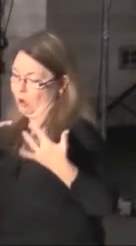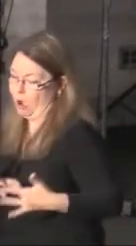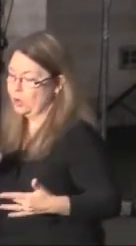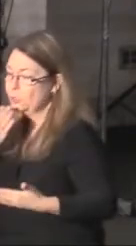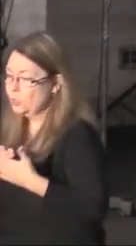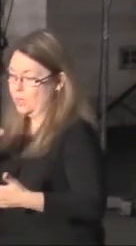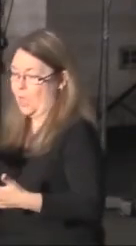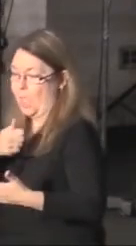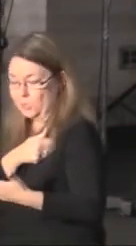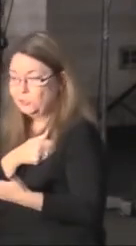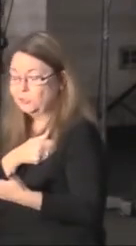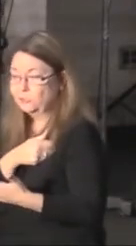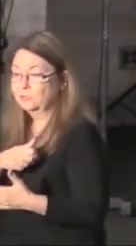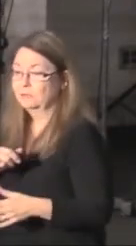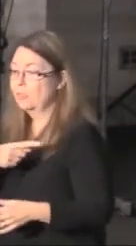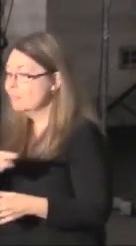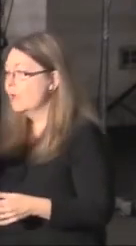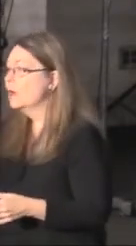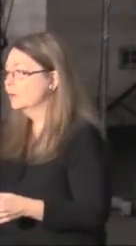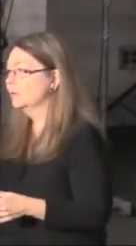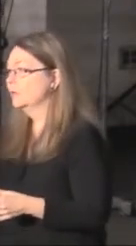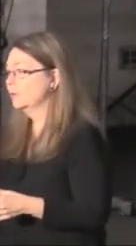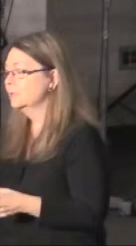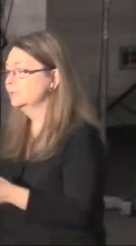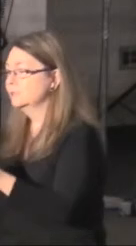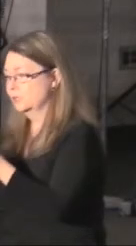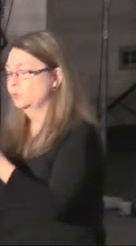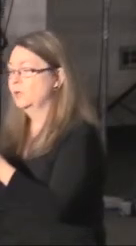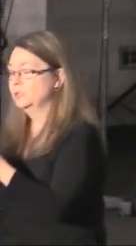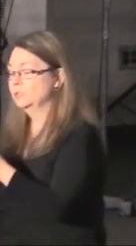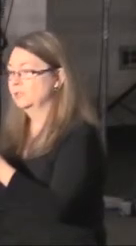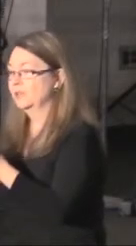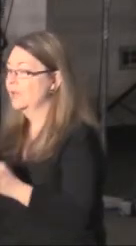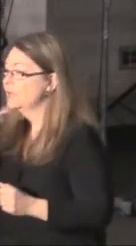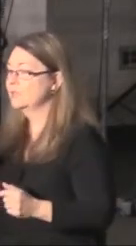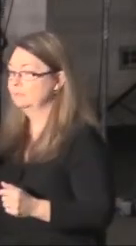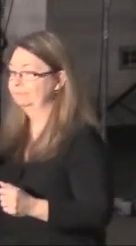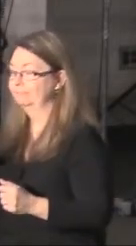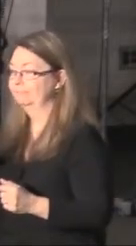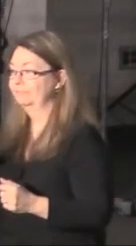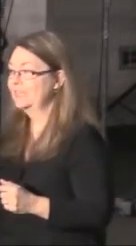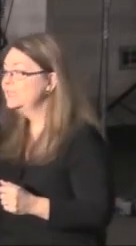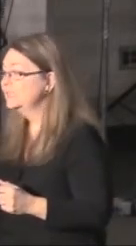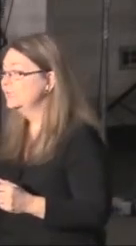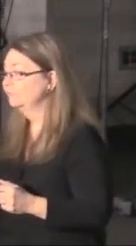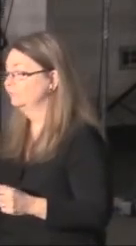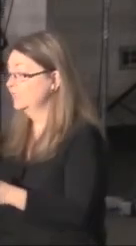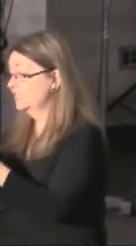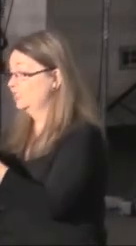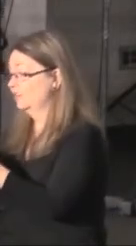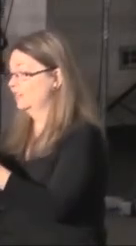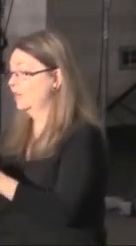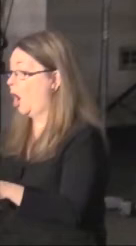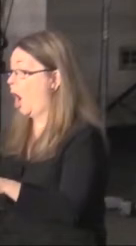a good attitude, and they understood Paul's situation. In other words, they didn't look at the terrible situation of Paul and use it